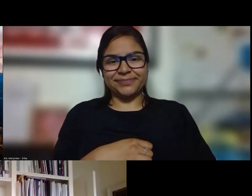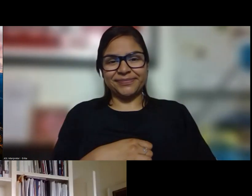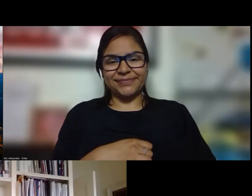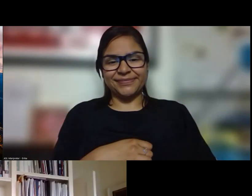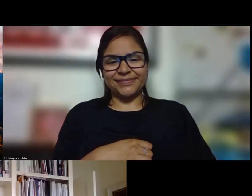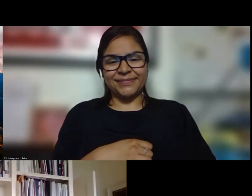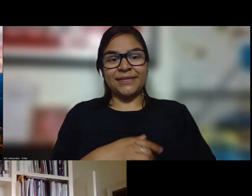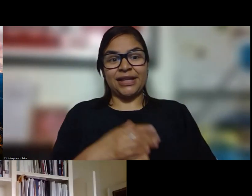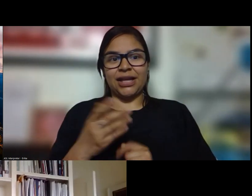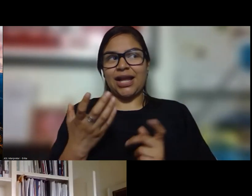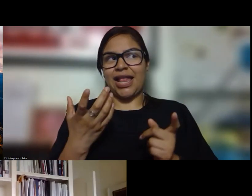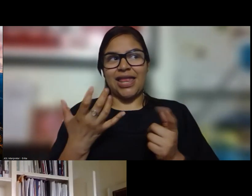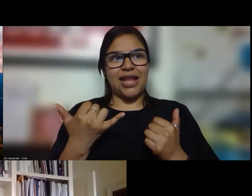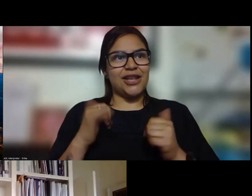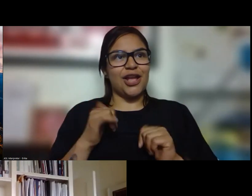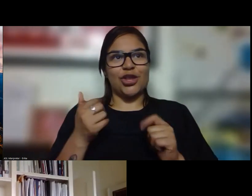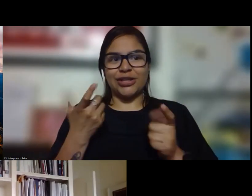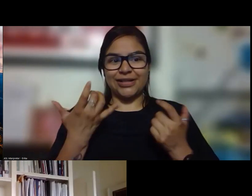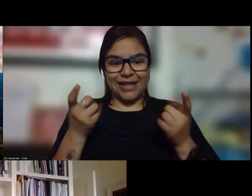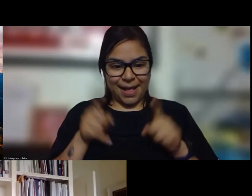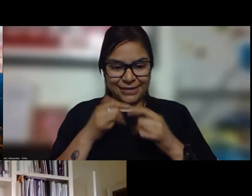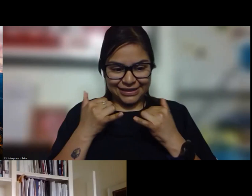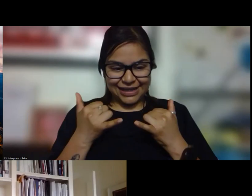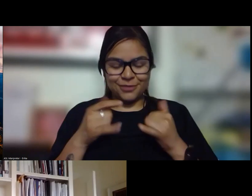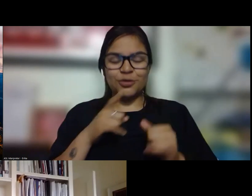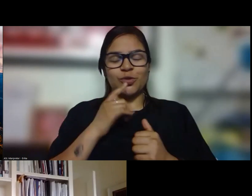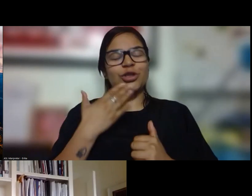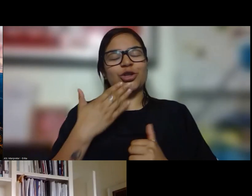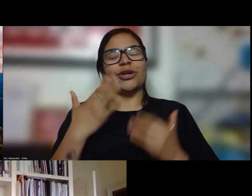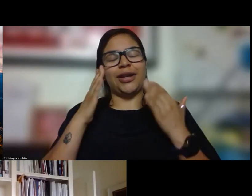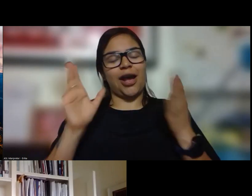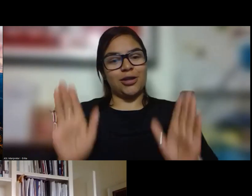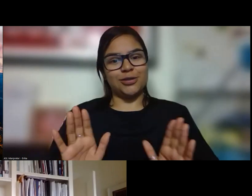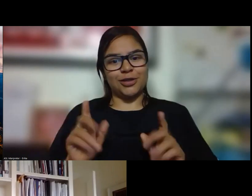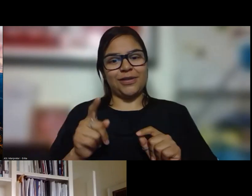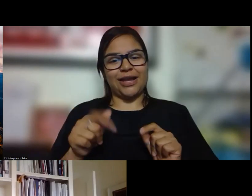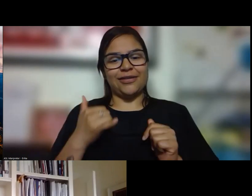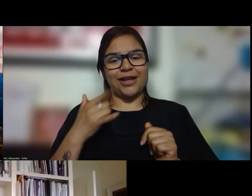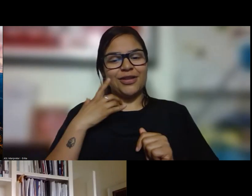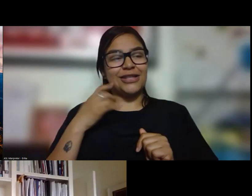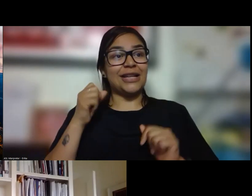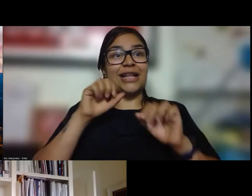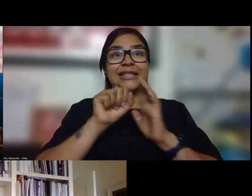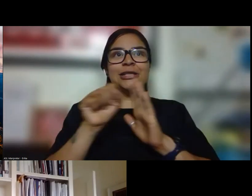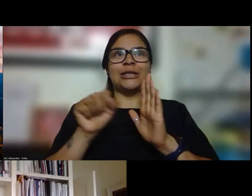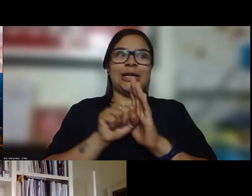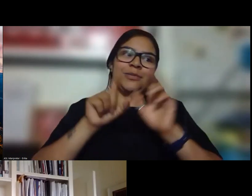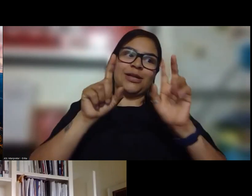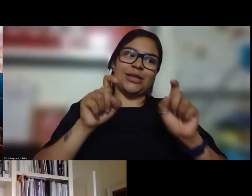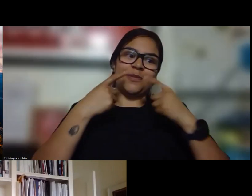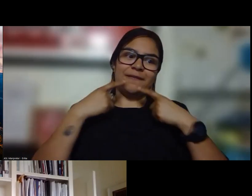innovation that's happening at this time. And it's wonderful to finally have a state needs assessment. And I know